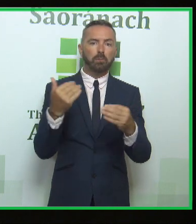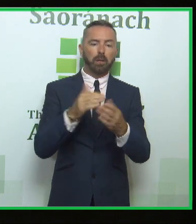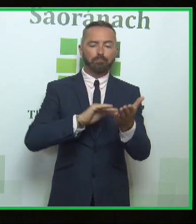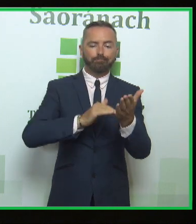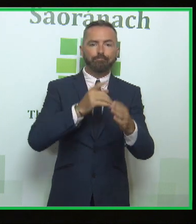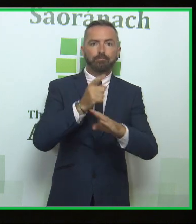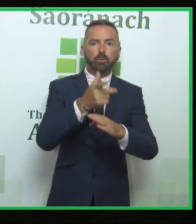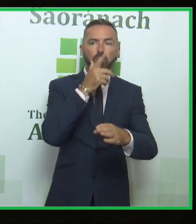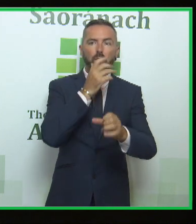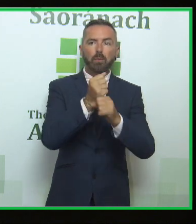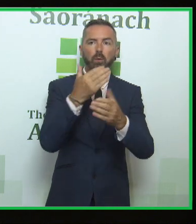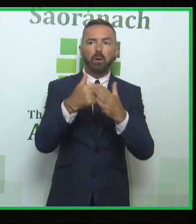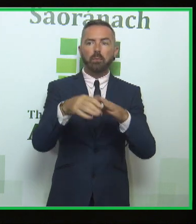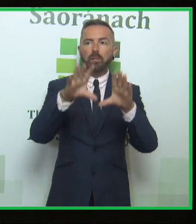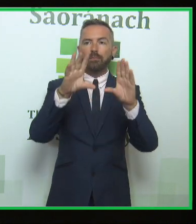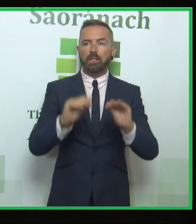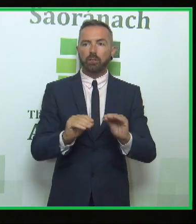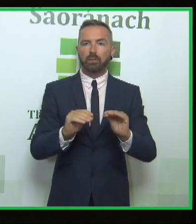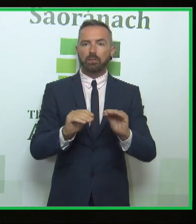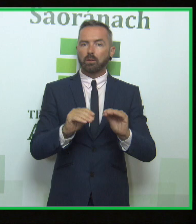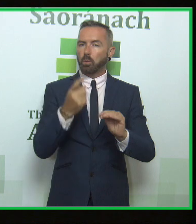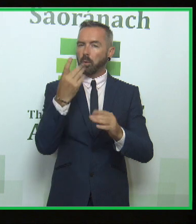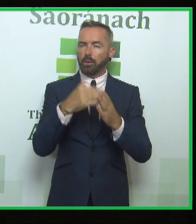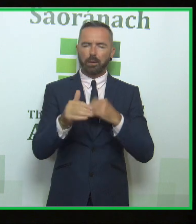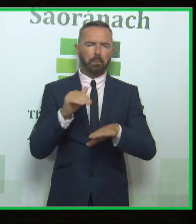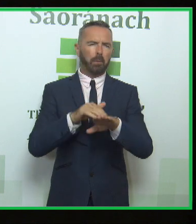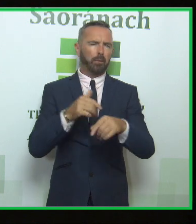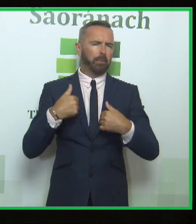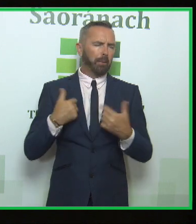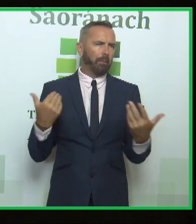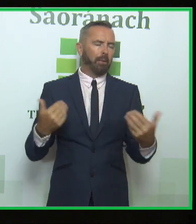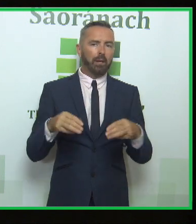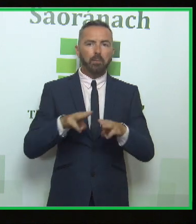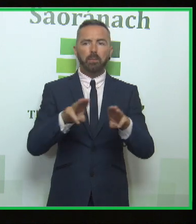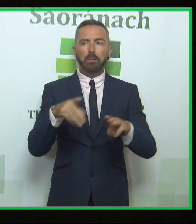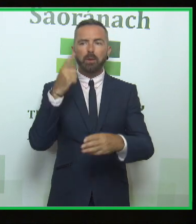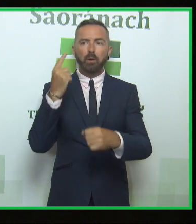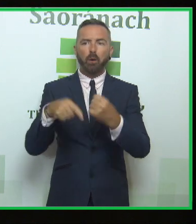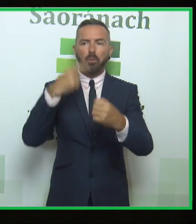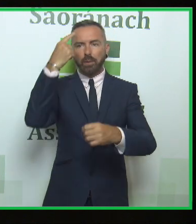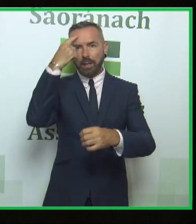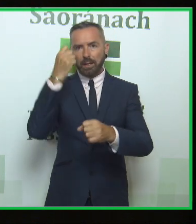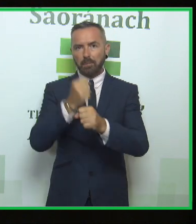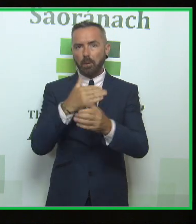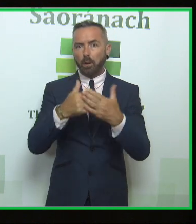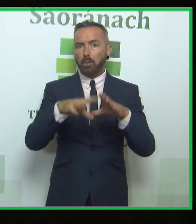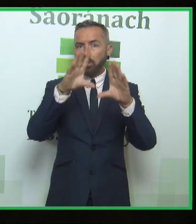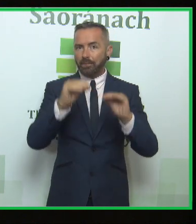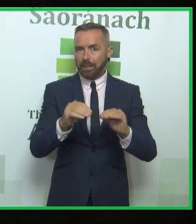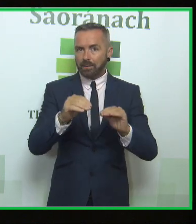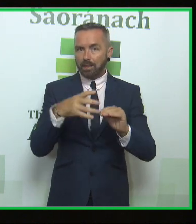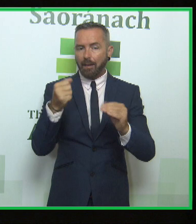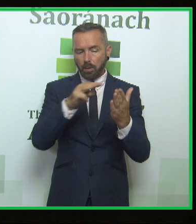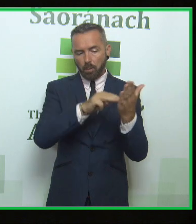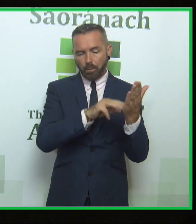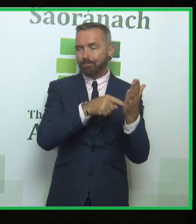about prevention. And one of the bugbears I have is that people always think that prevention is about taking a program and going